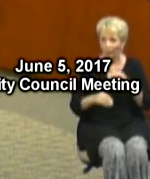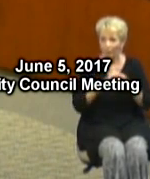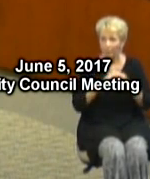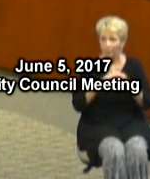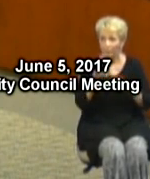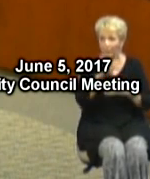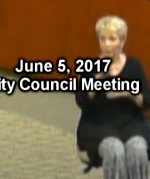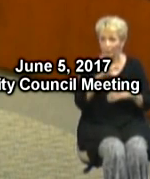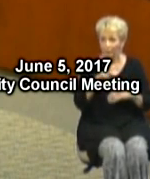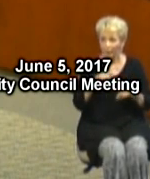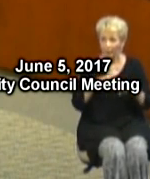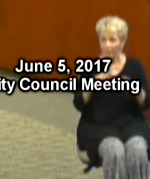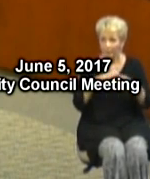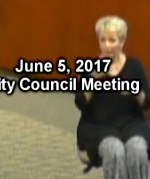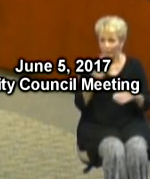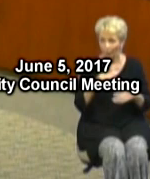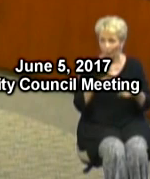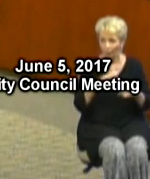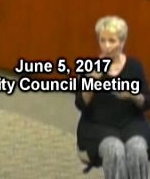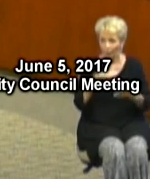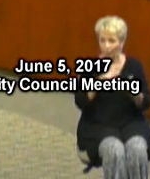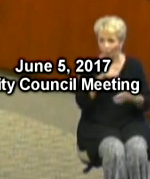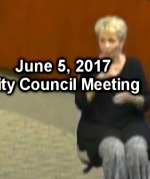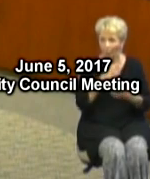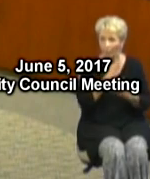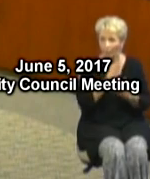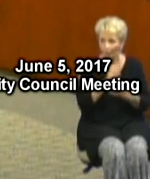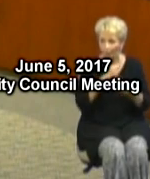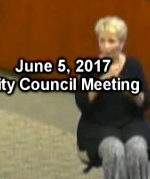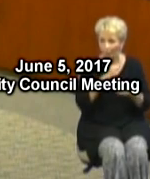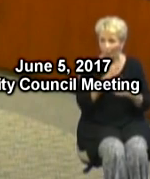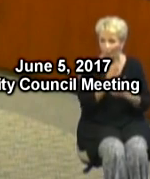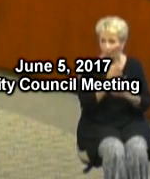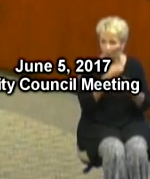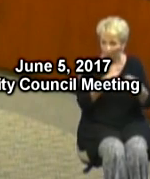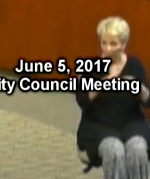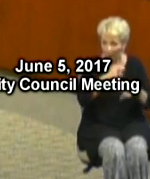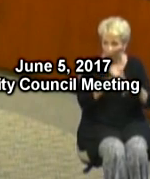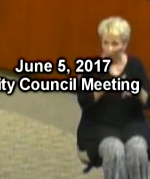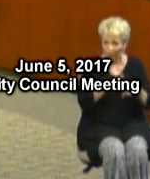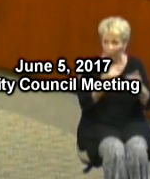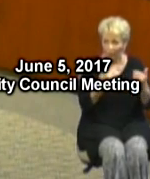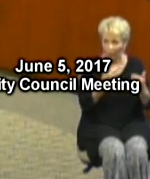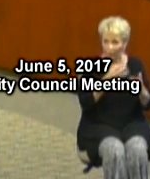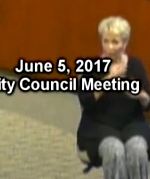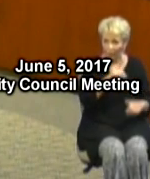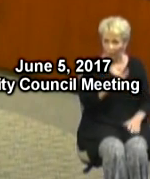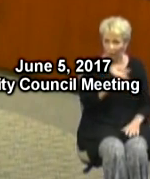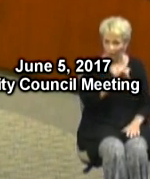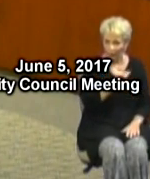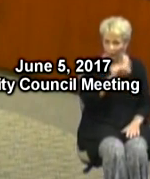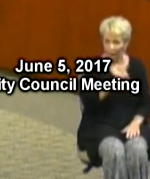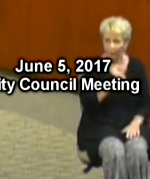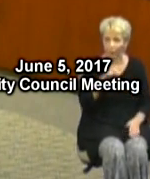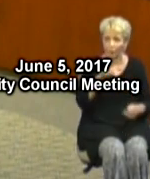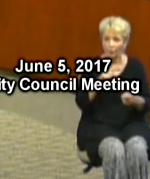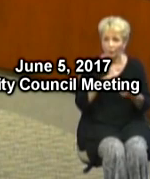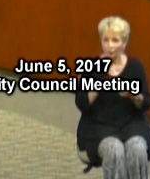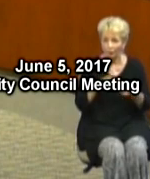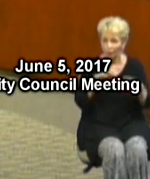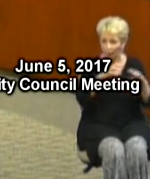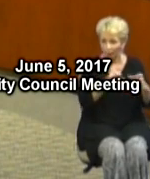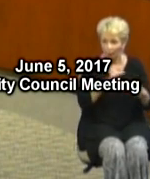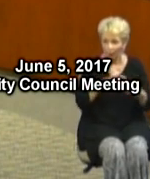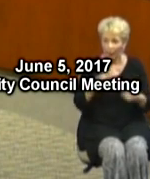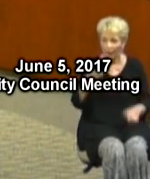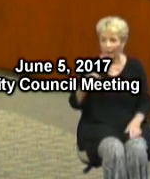map of the city of Morganton to rezone parcels from their present low intensity district zoning classification